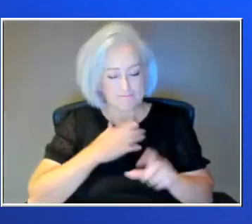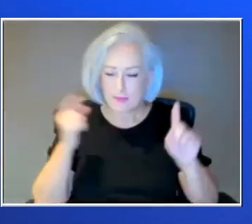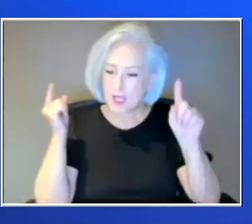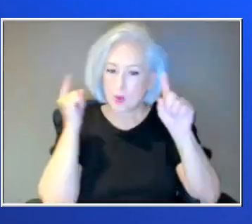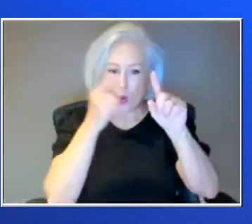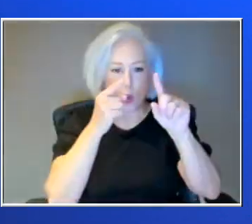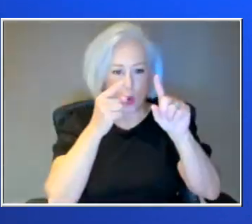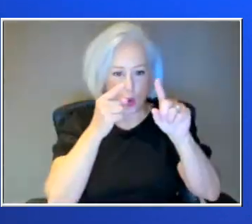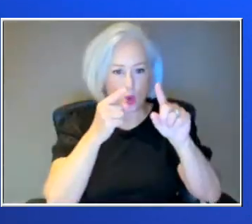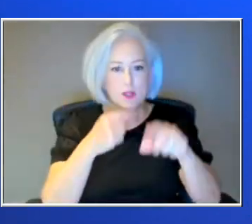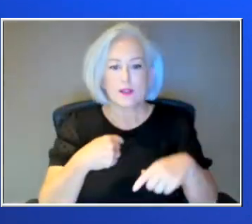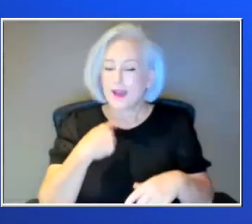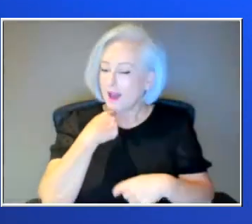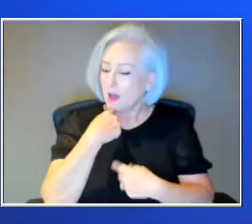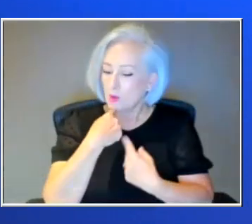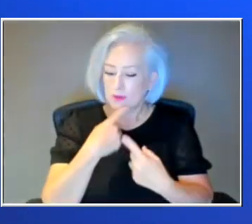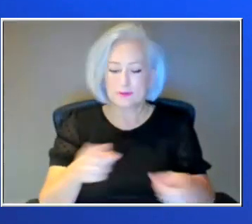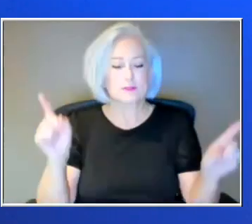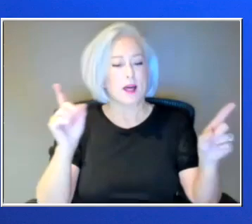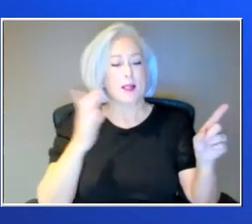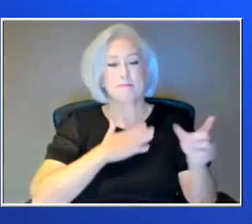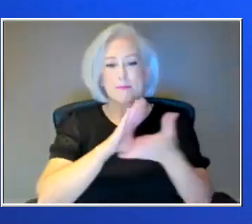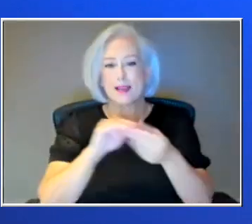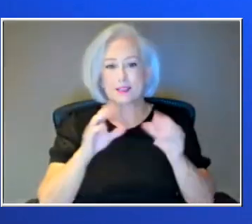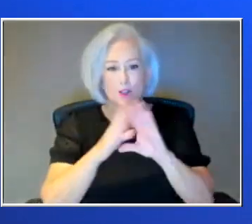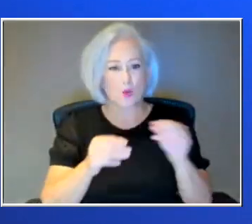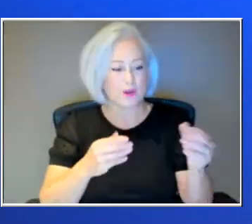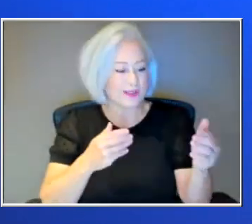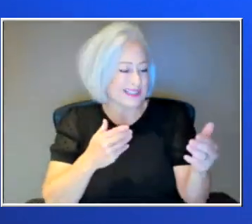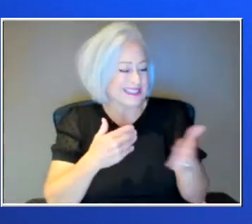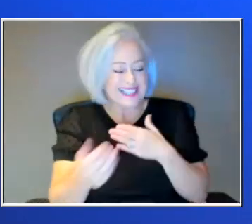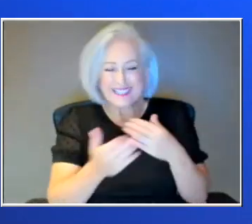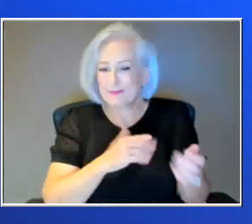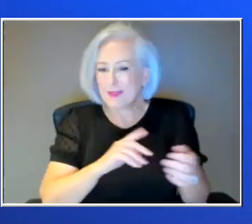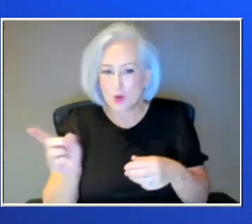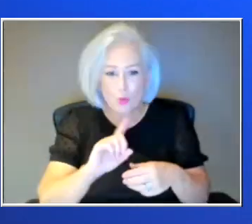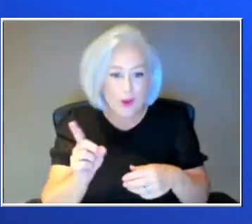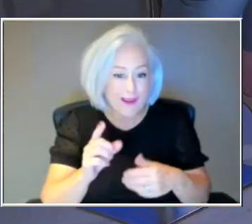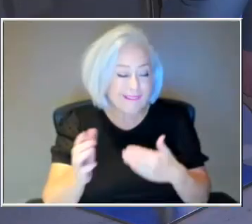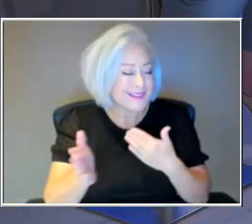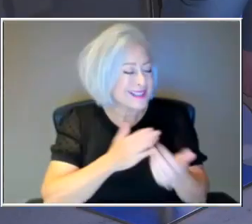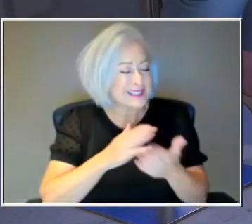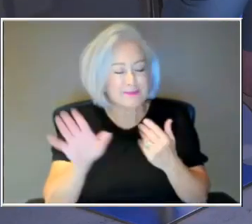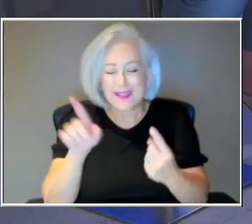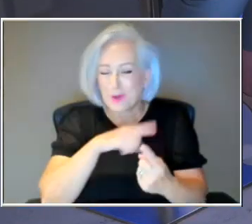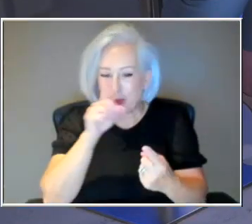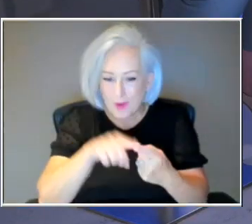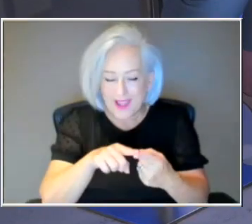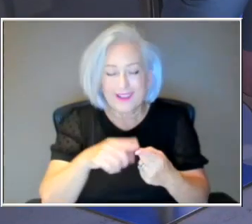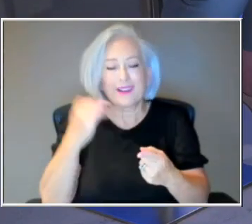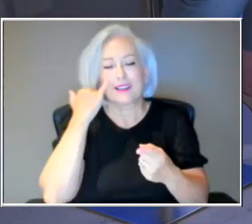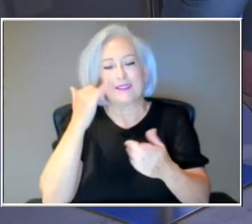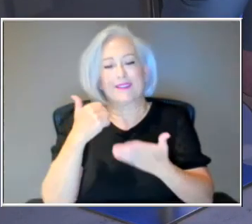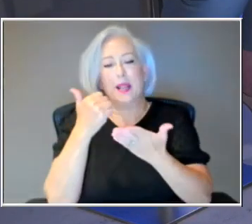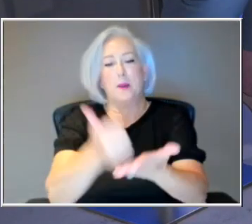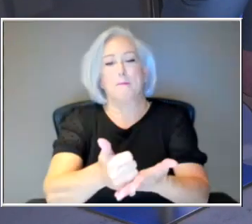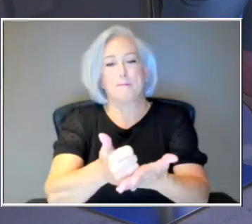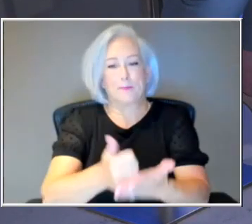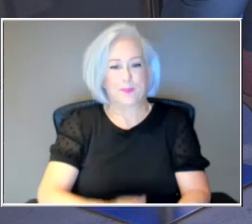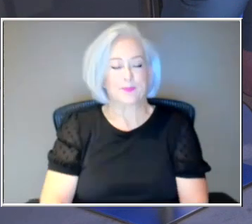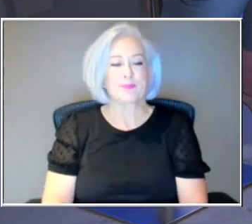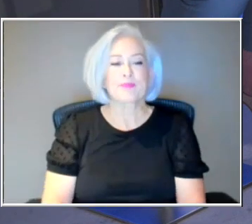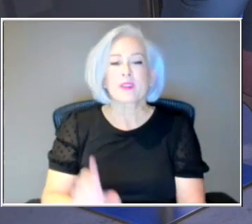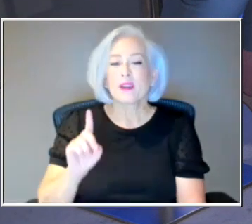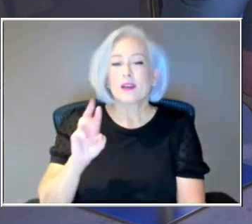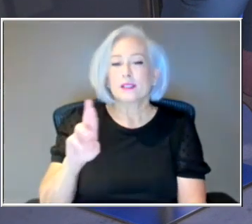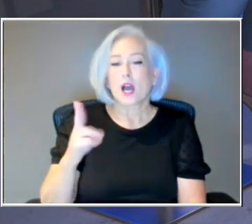tell my story wherever, whenever, just if it can help somebody. Jamie, Dr. Herman, what's the